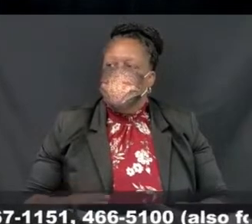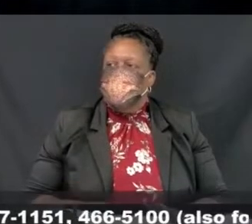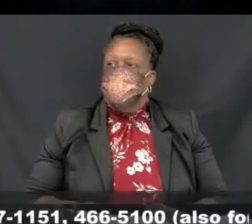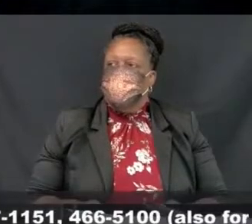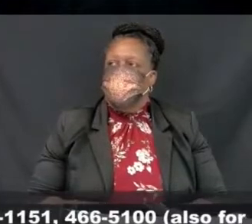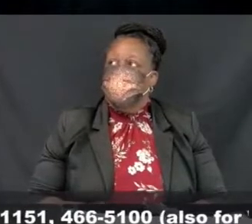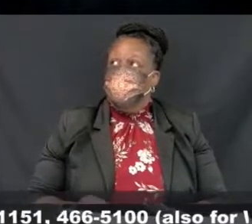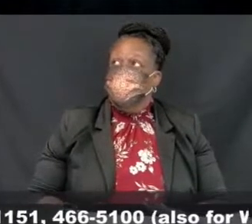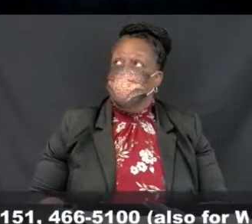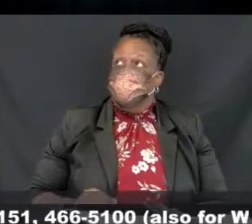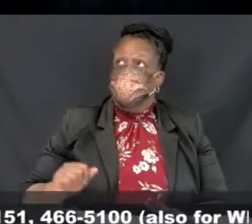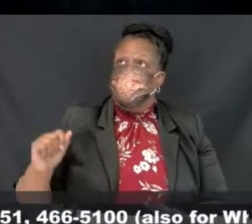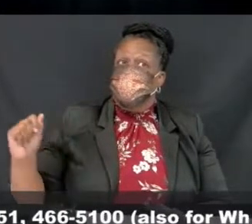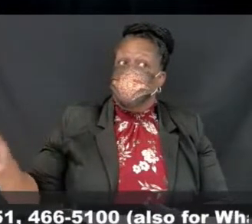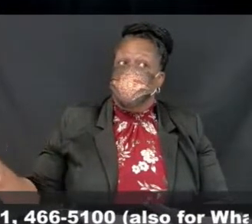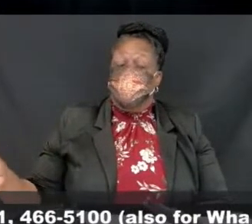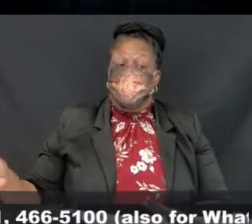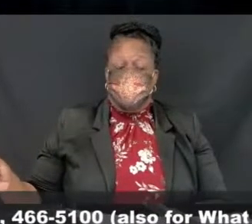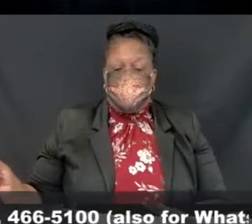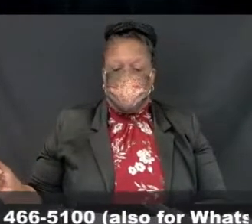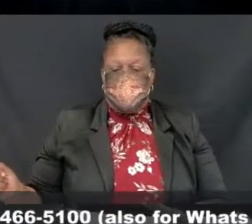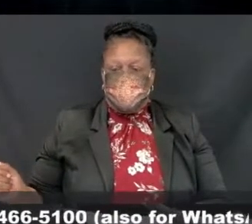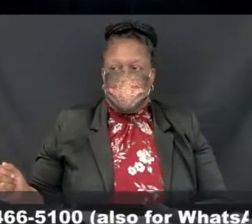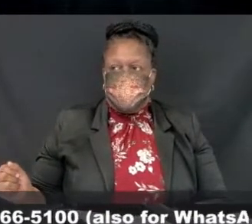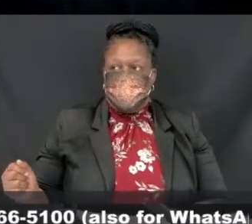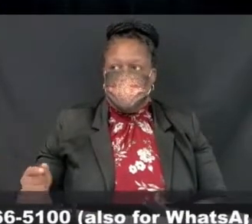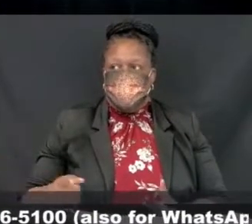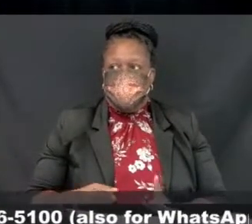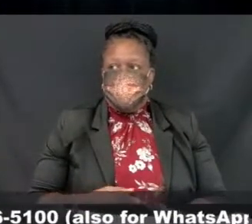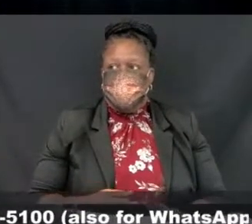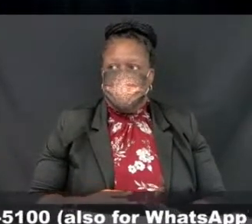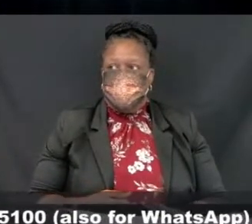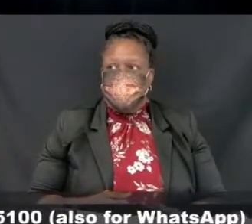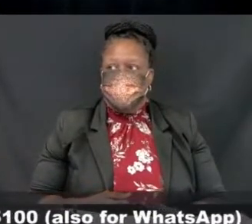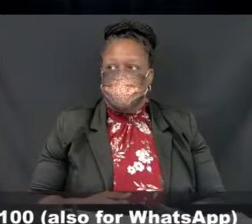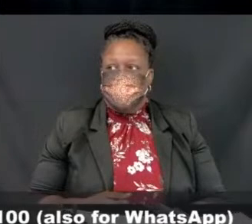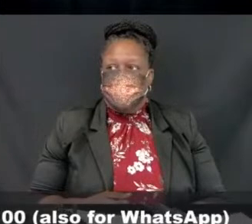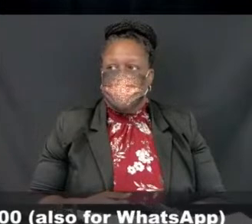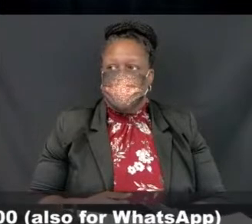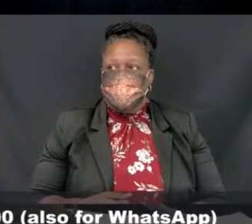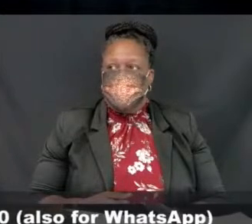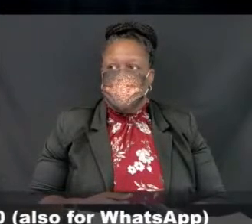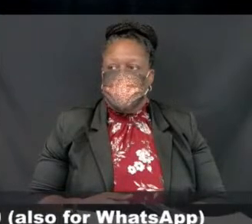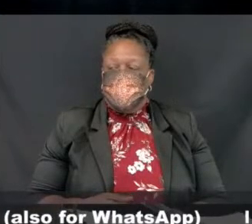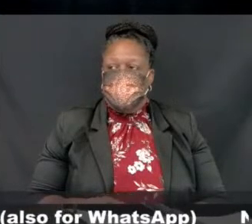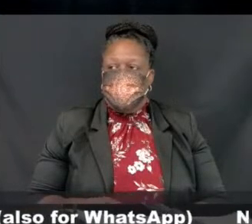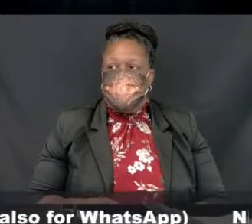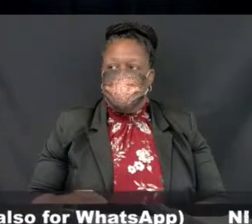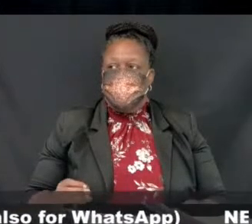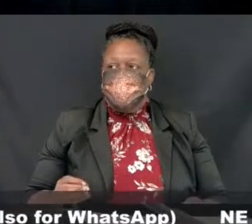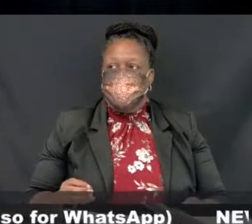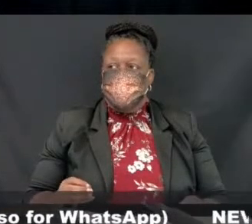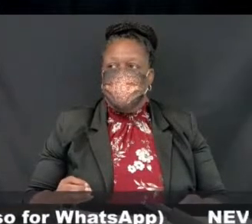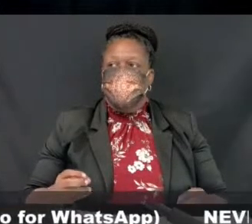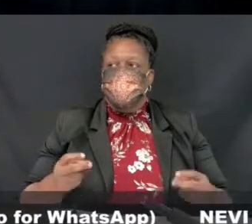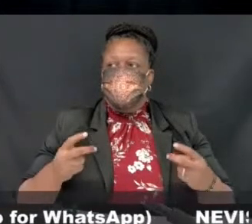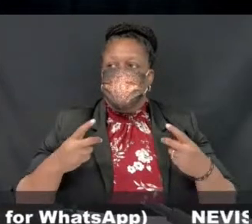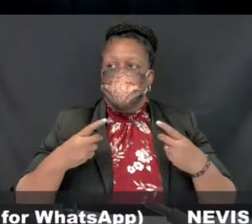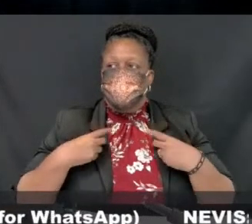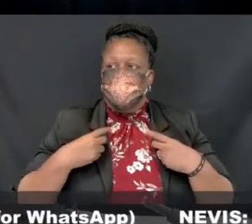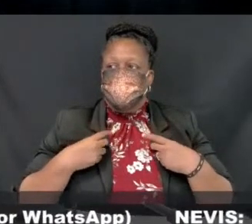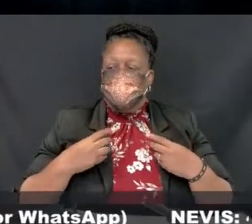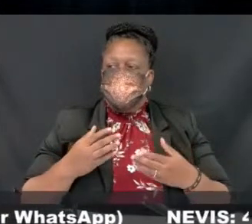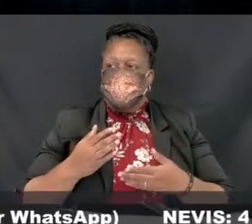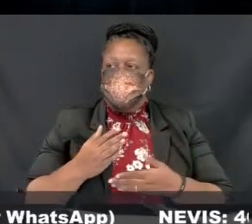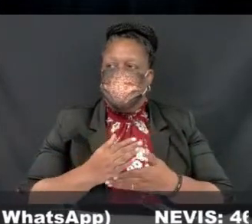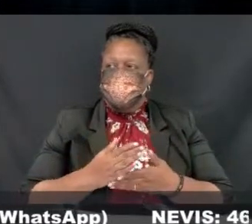We were able to create a bubble for them, and I am happy to say not one case, let me say it again, not one case came out of